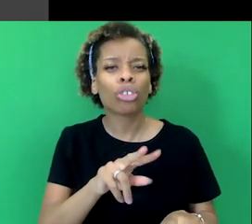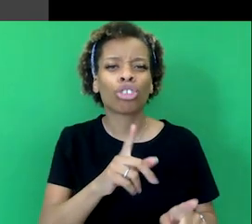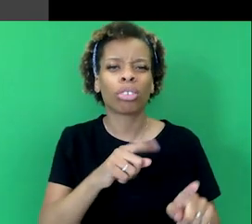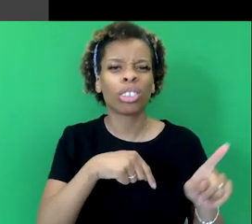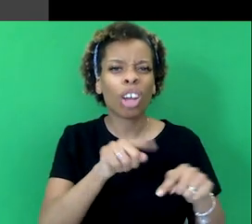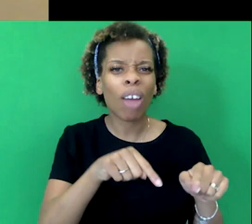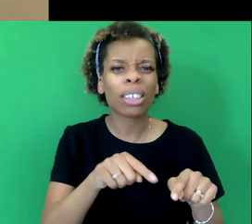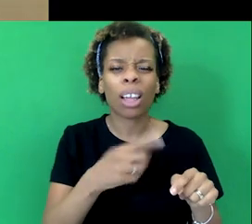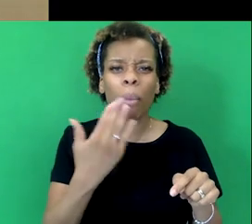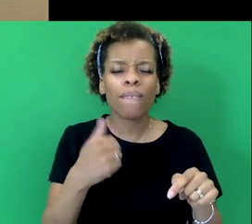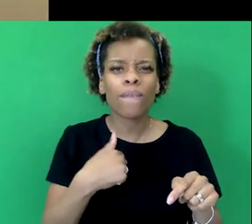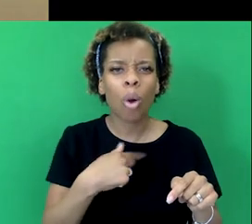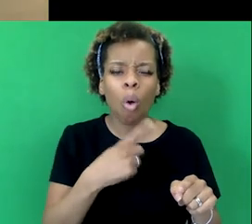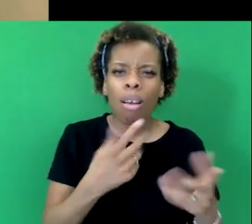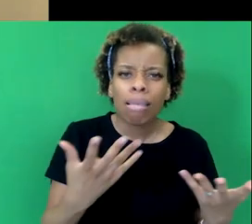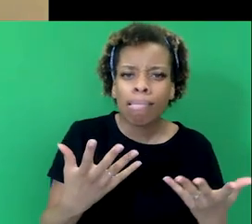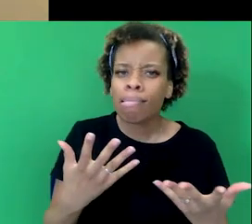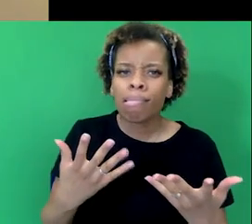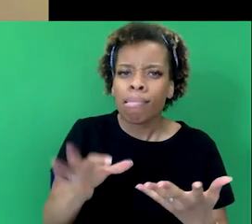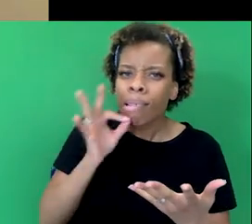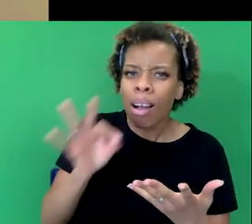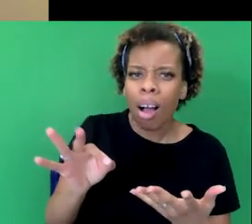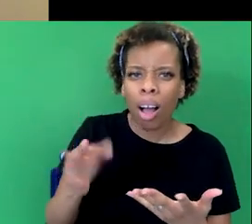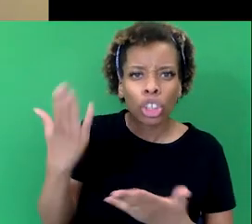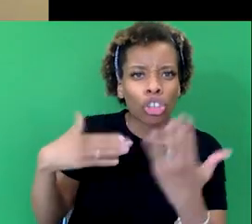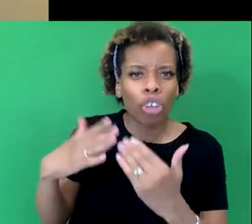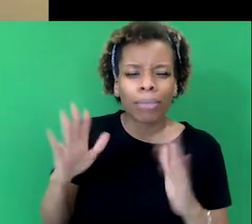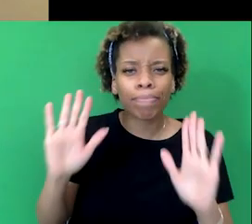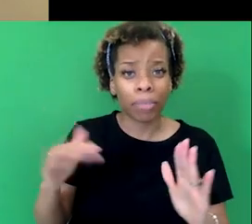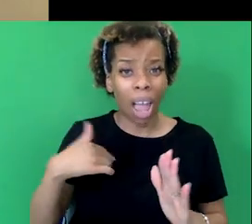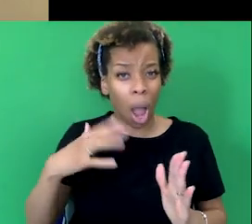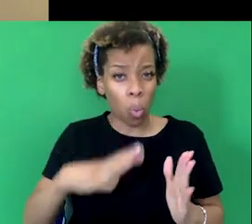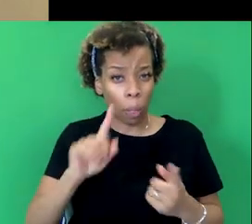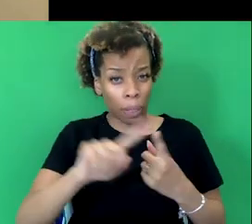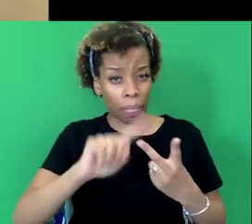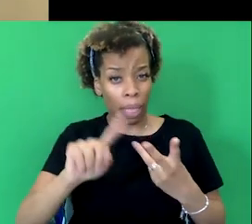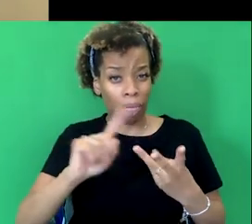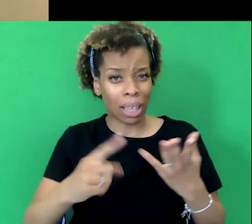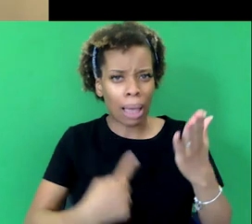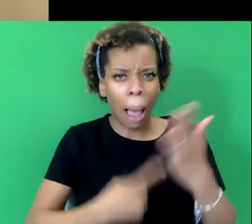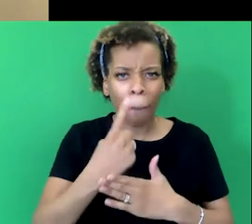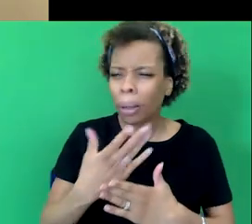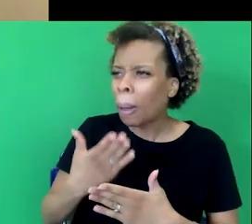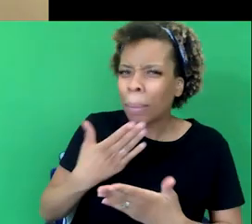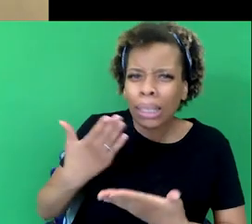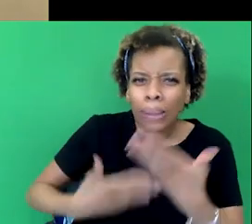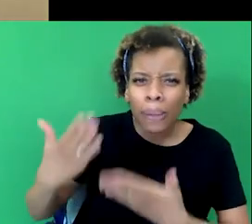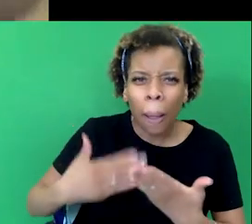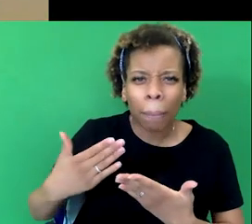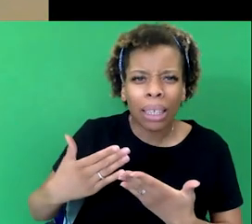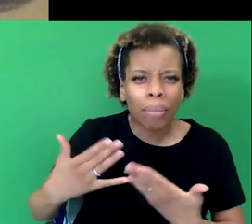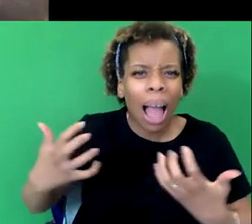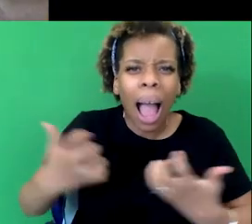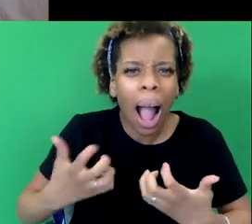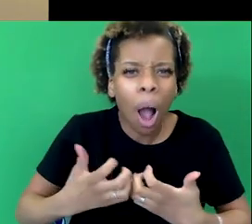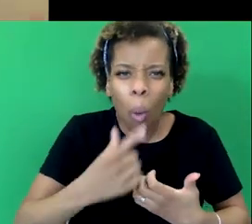people like you and saying, look, okay, we want to achieve this. How would they have done it? Give me the answers, not simply so